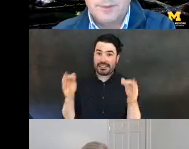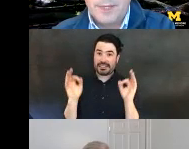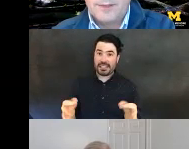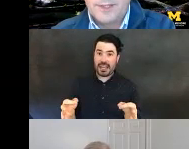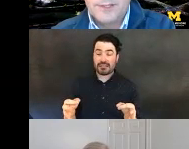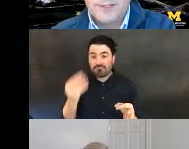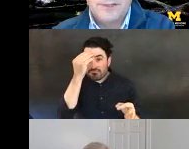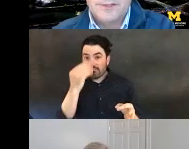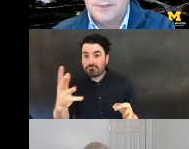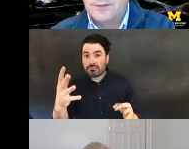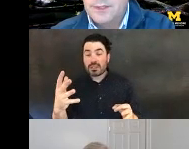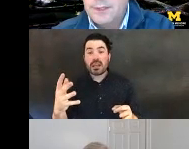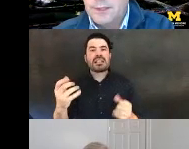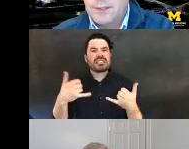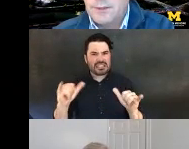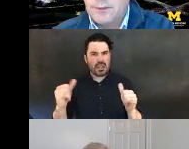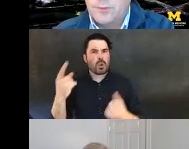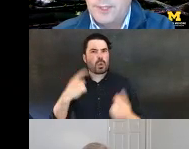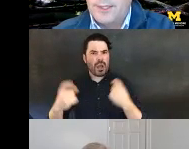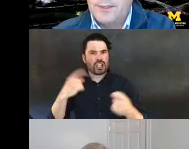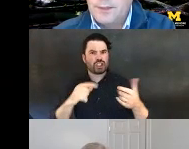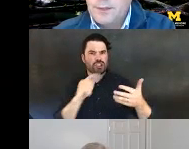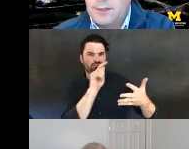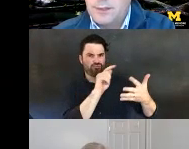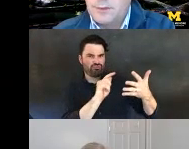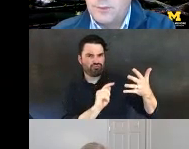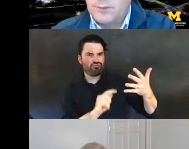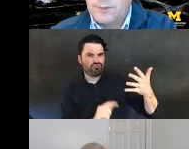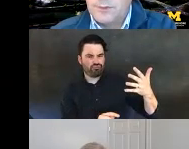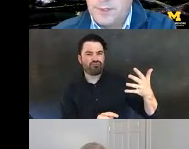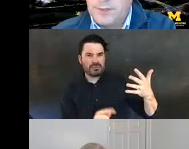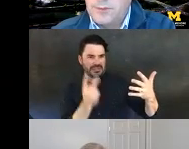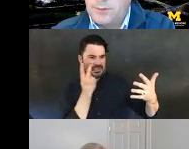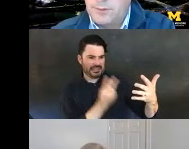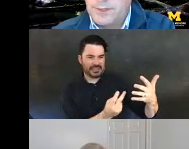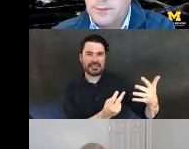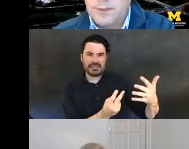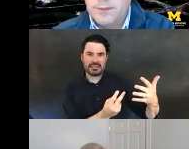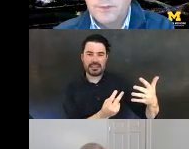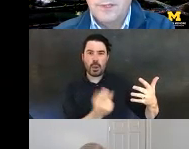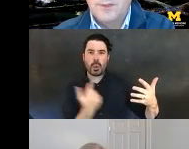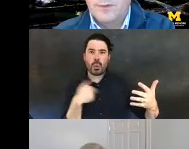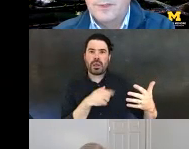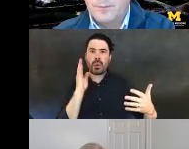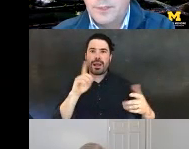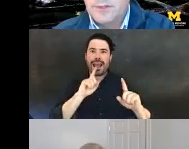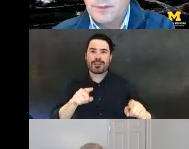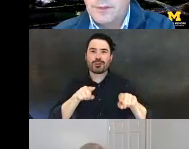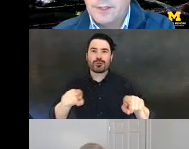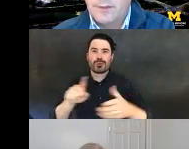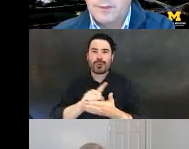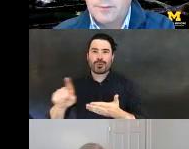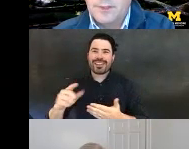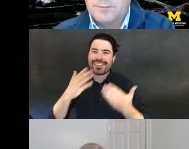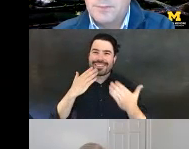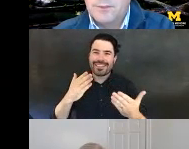the remaining questions that are still in the Q&A in the course of the communications during the week. So thank you all very much.